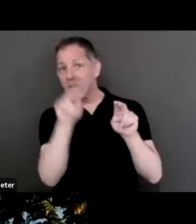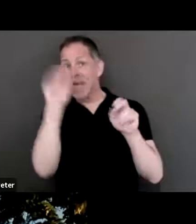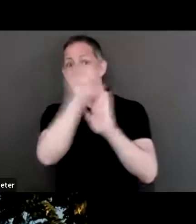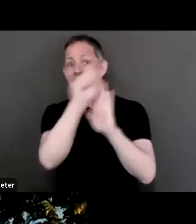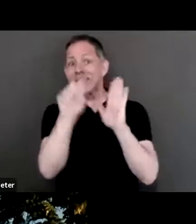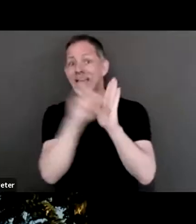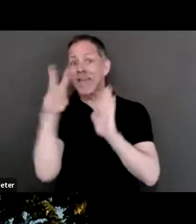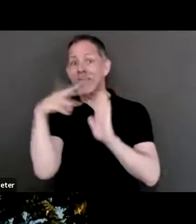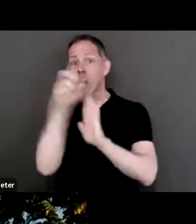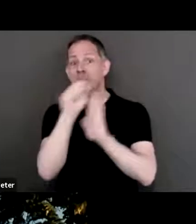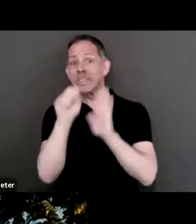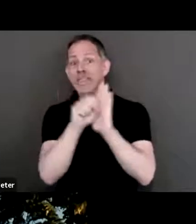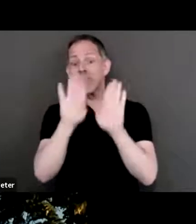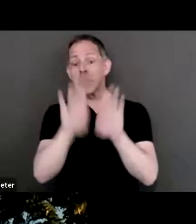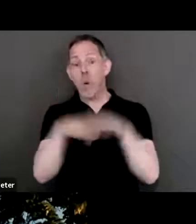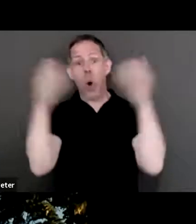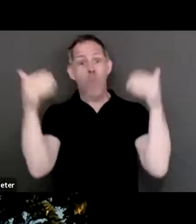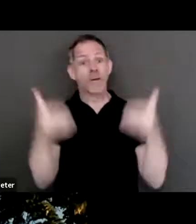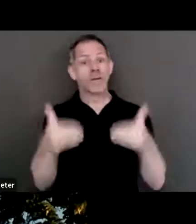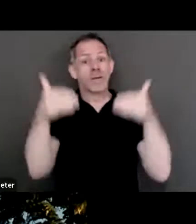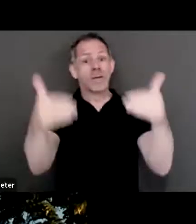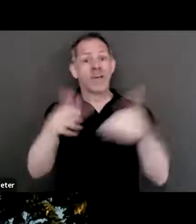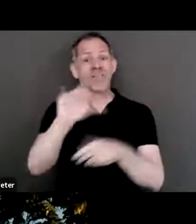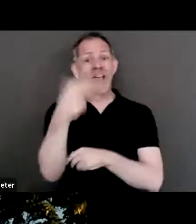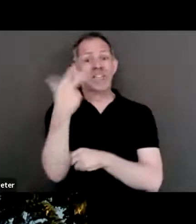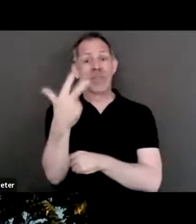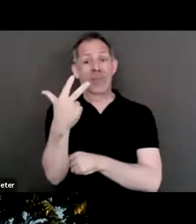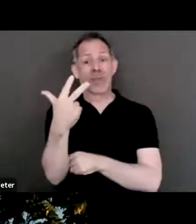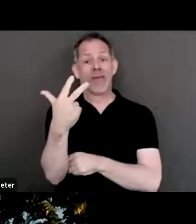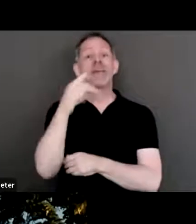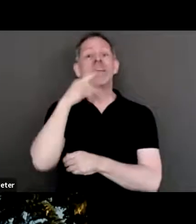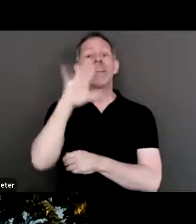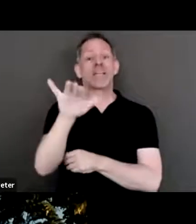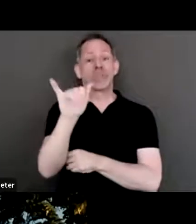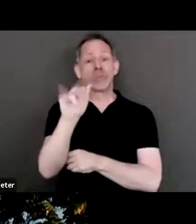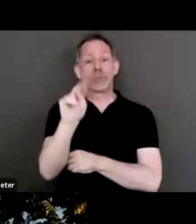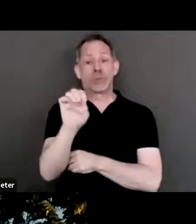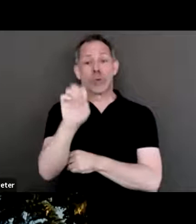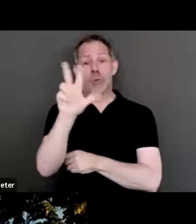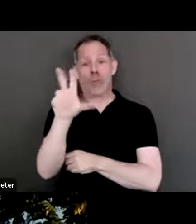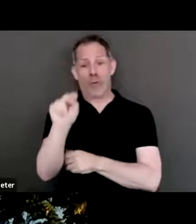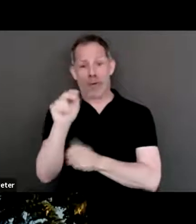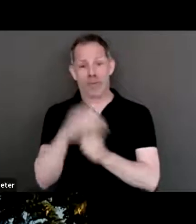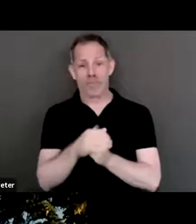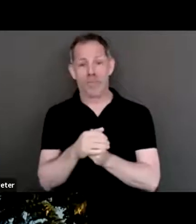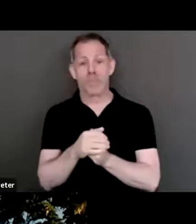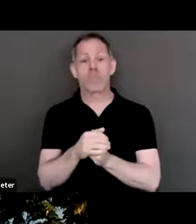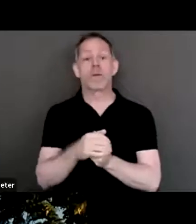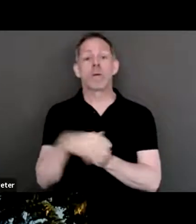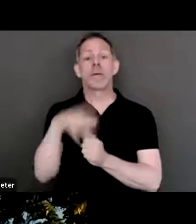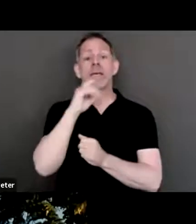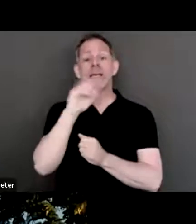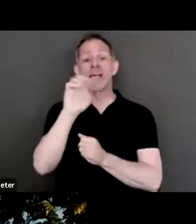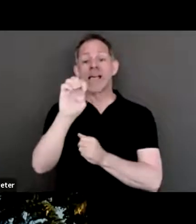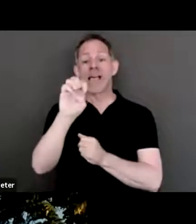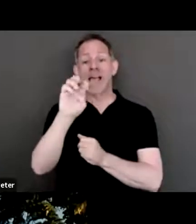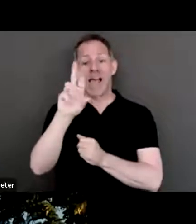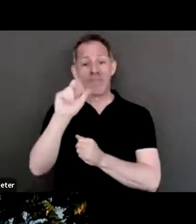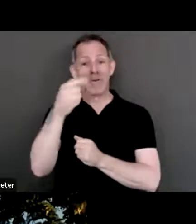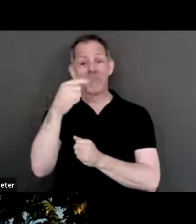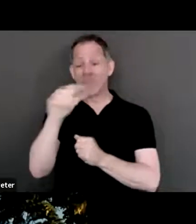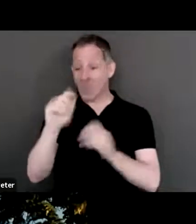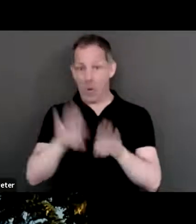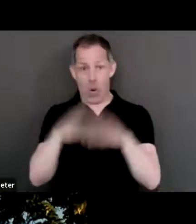county campus in Everett will be reopening on July 6th, more fully for services.